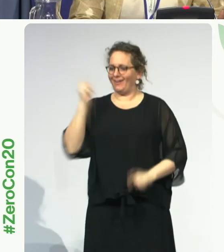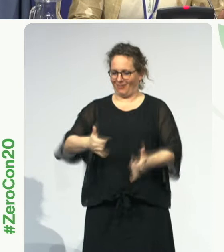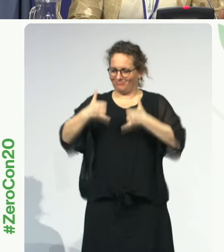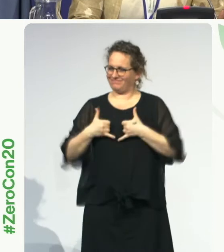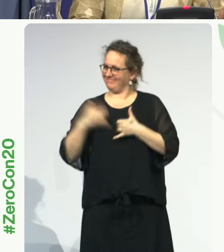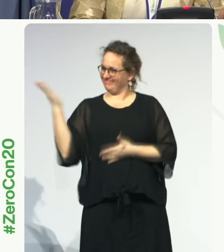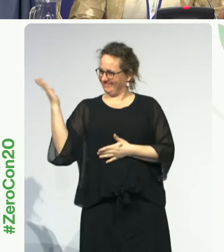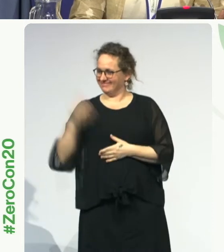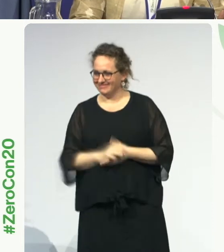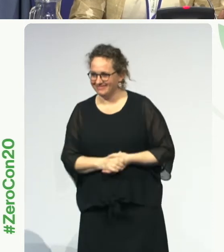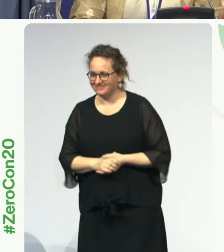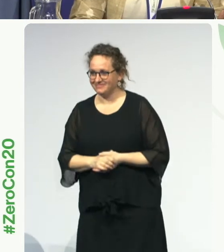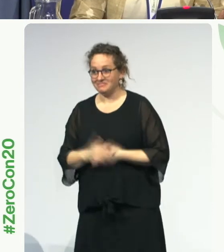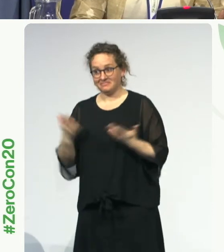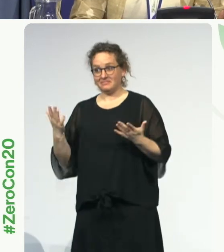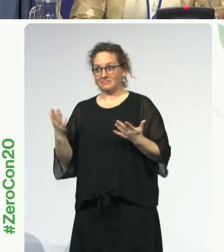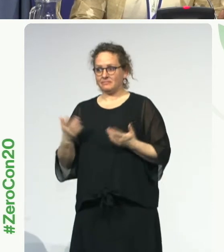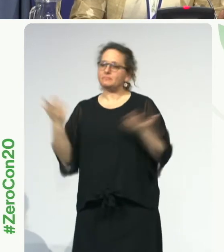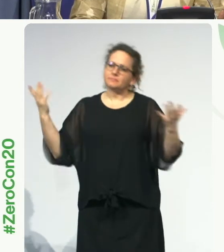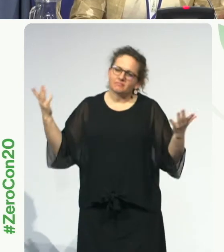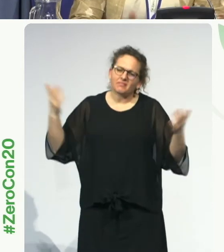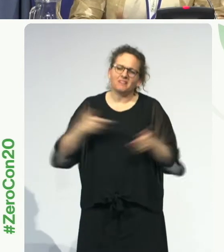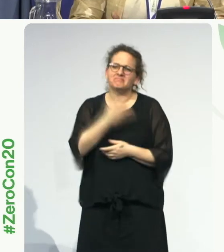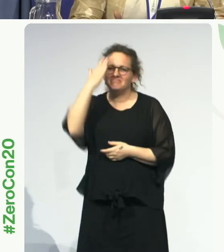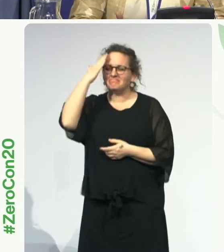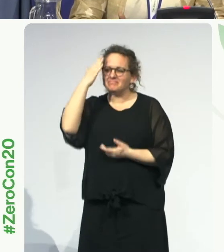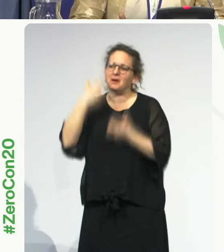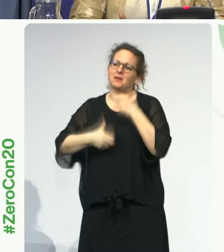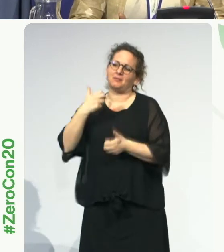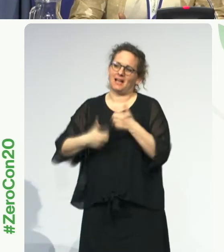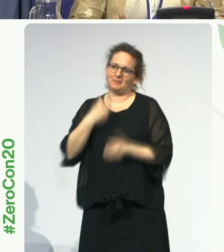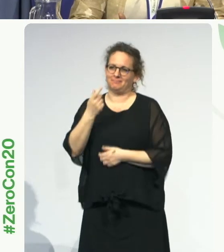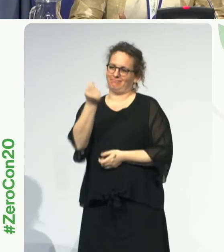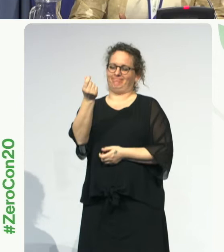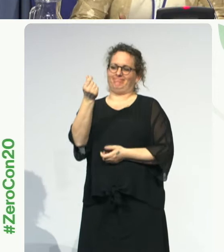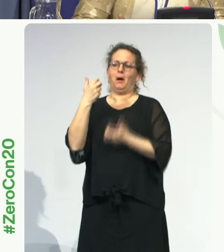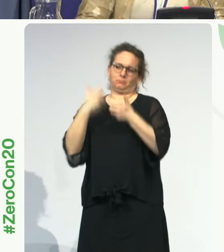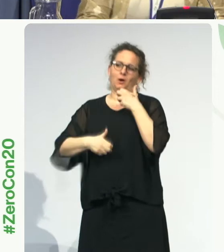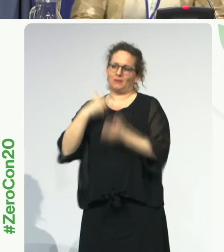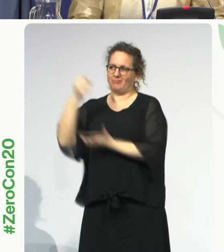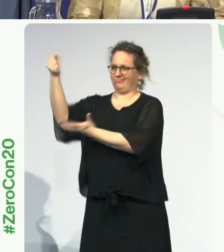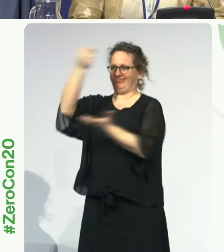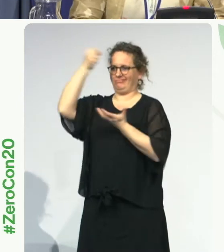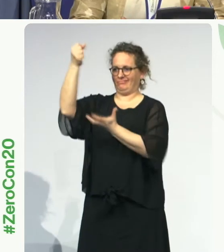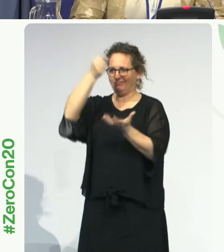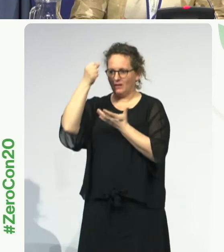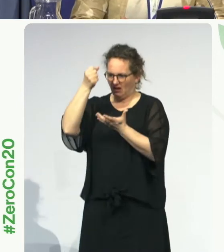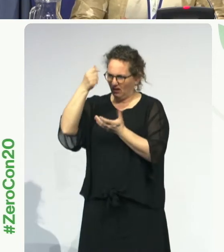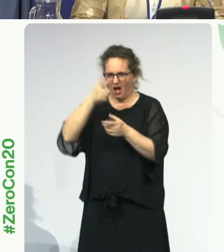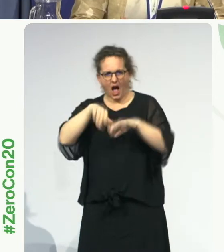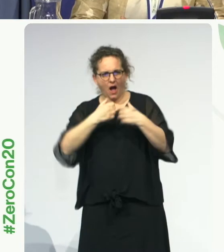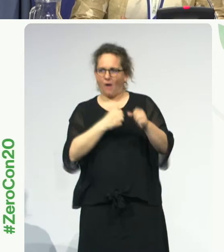Talking about financing, which is something that is very important, this project was supported